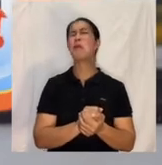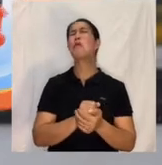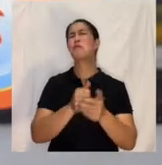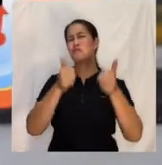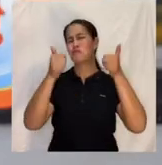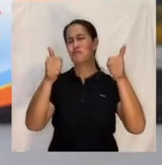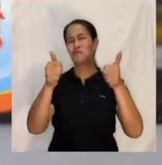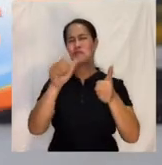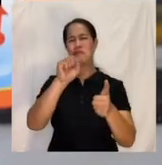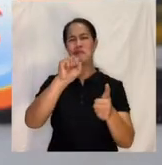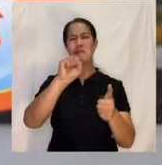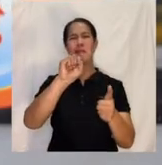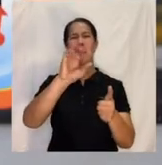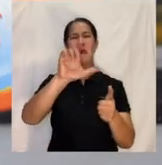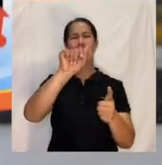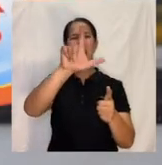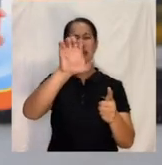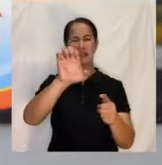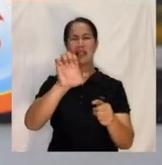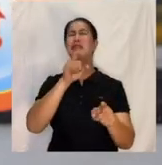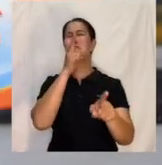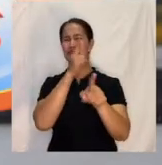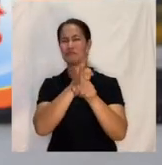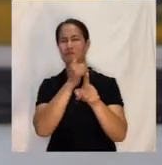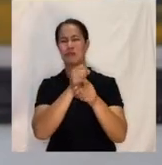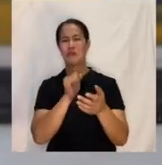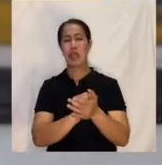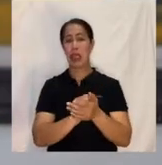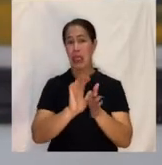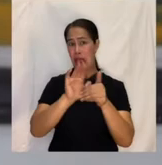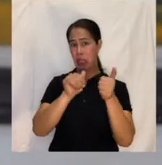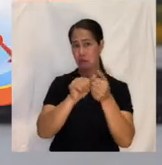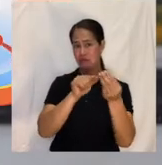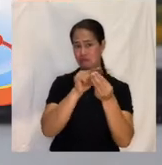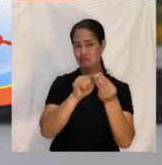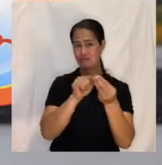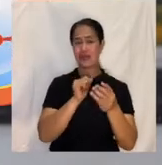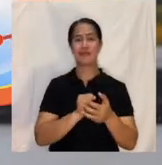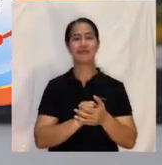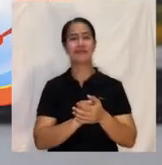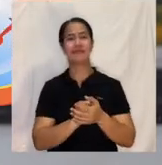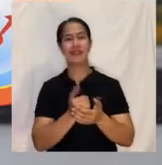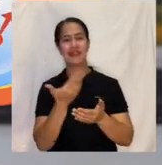You got it! Scale is right! How about this?